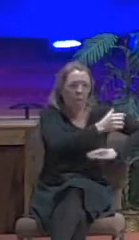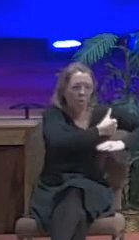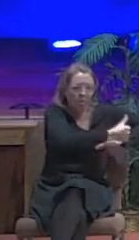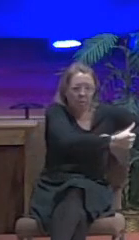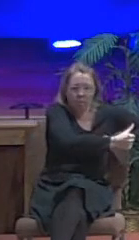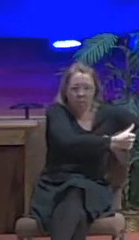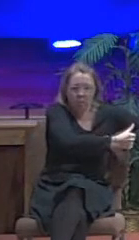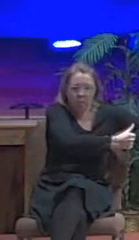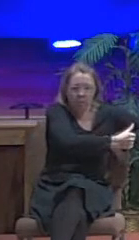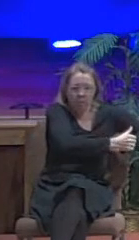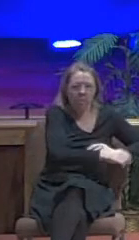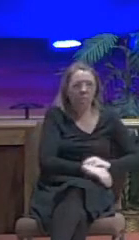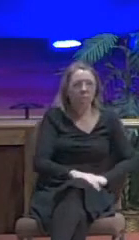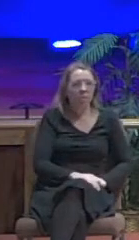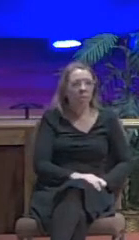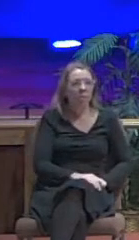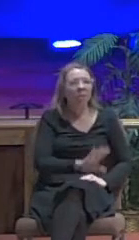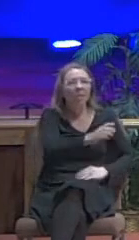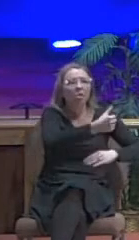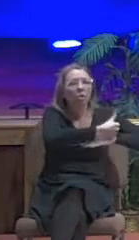It's your fault. You're supposed to make me happy.